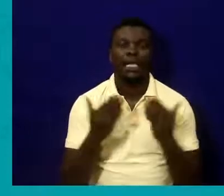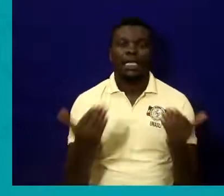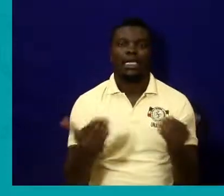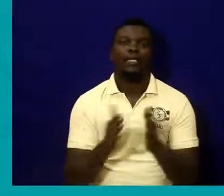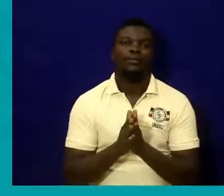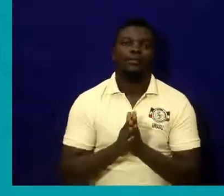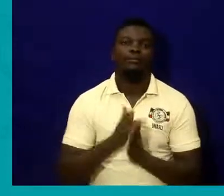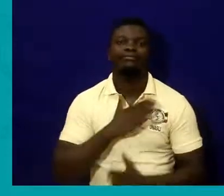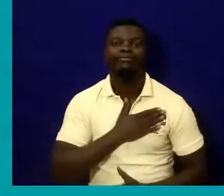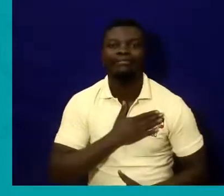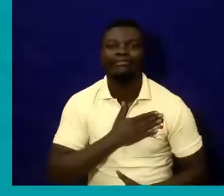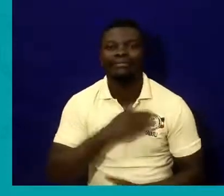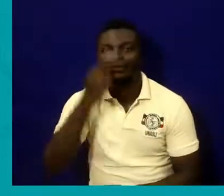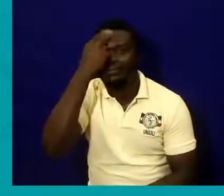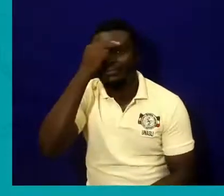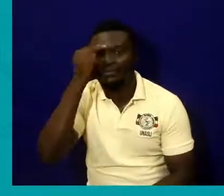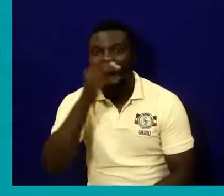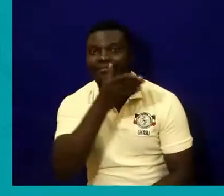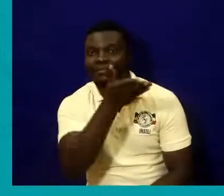So, dear learner,